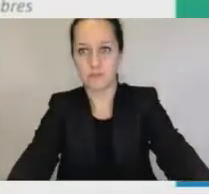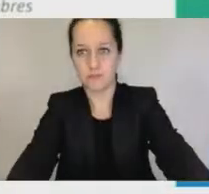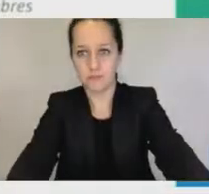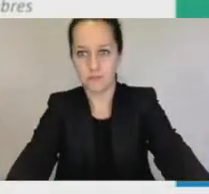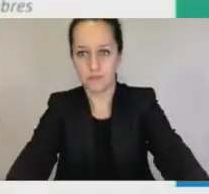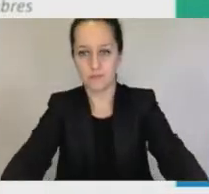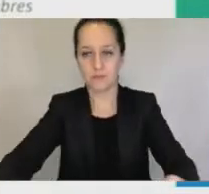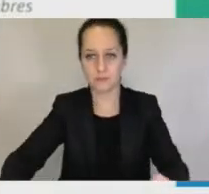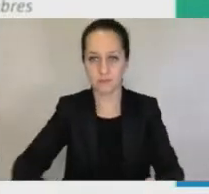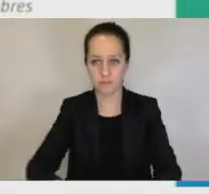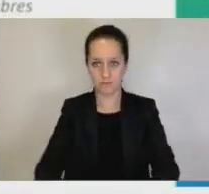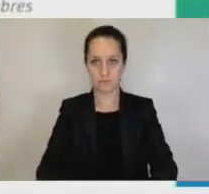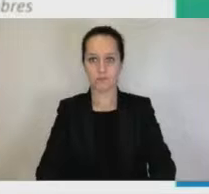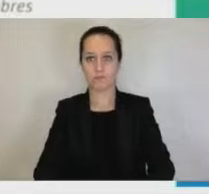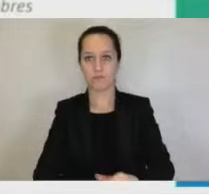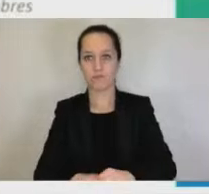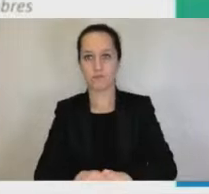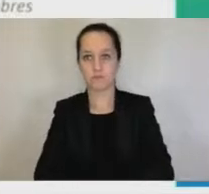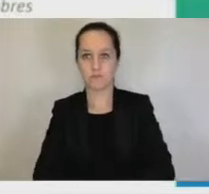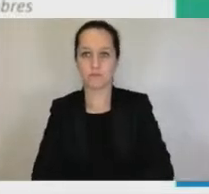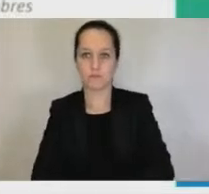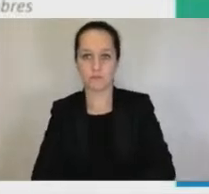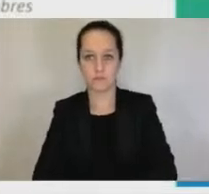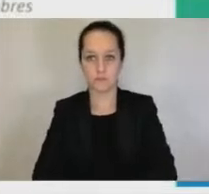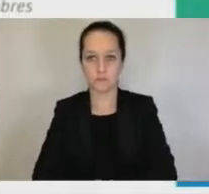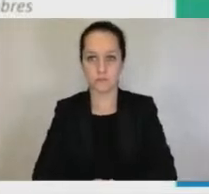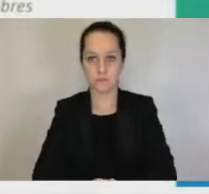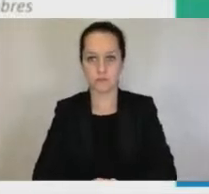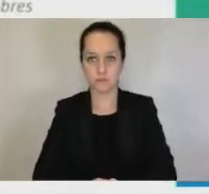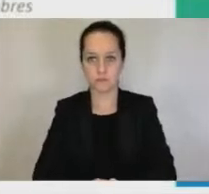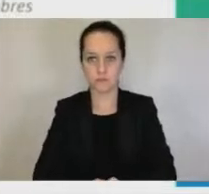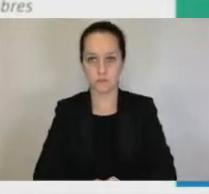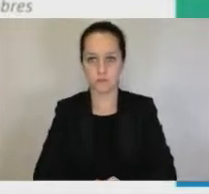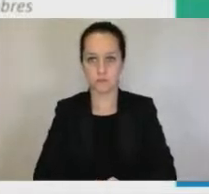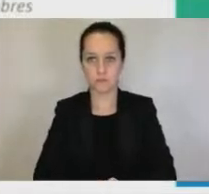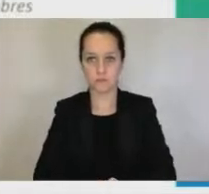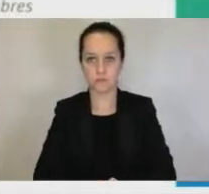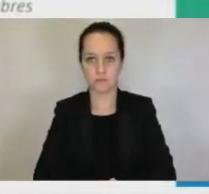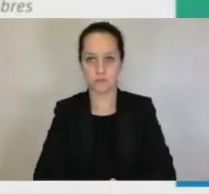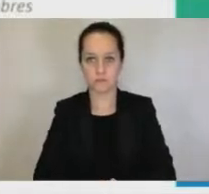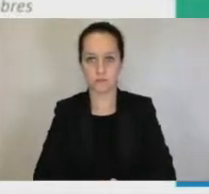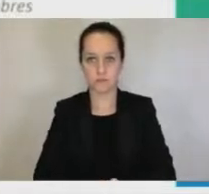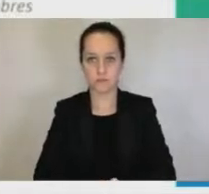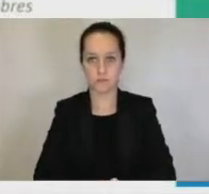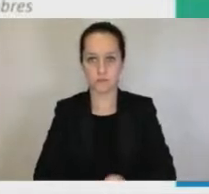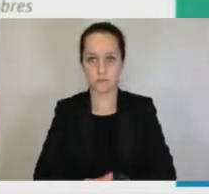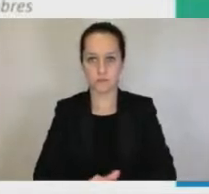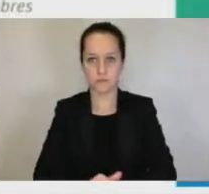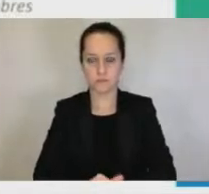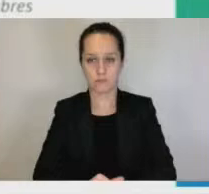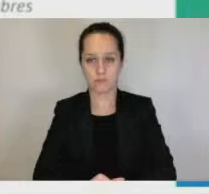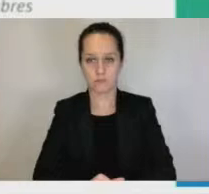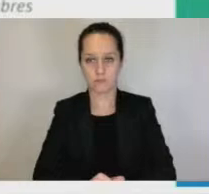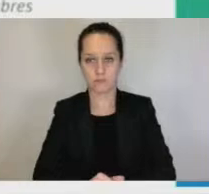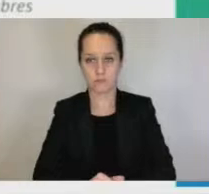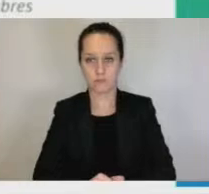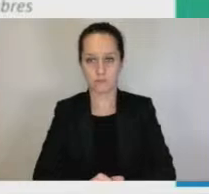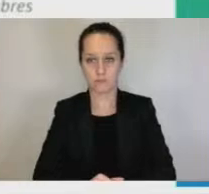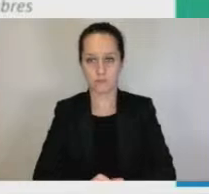of 16 countries of Latin America, almost 80% of men between 50 and 64